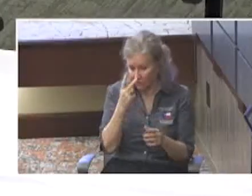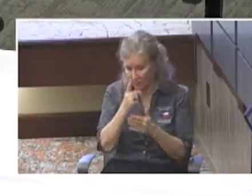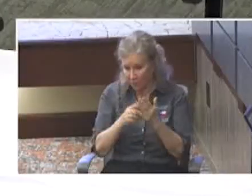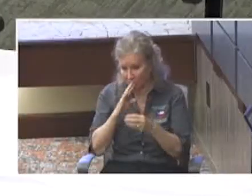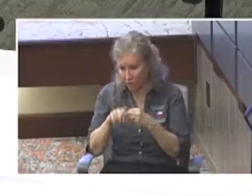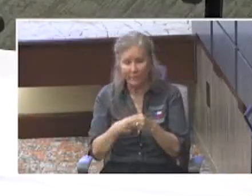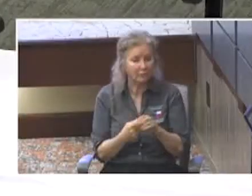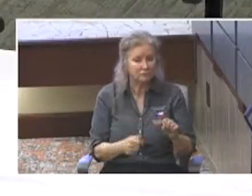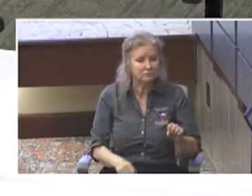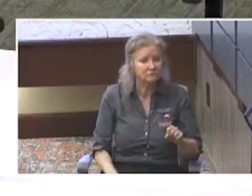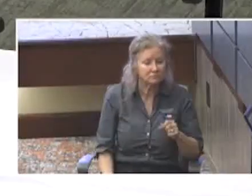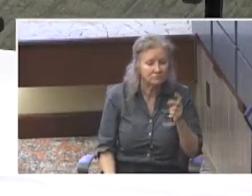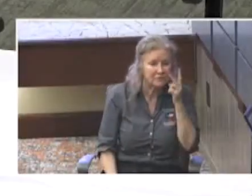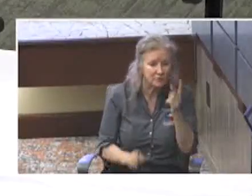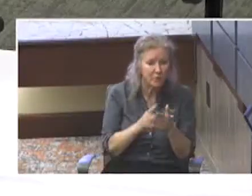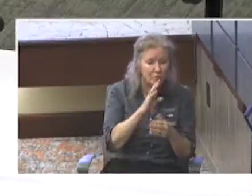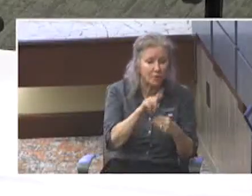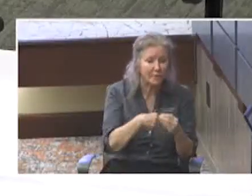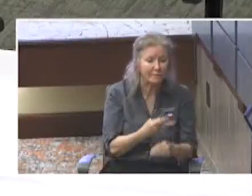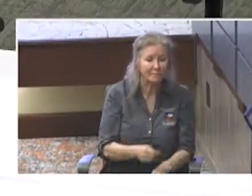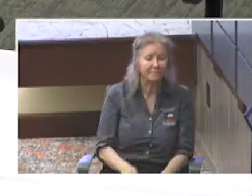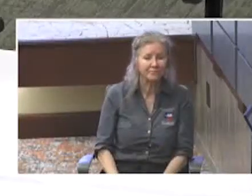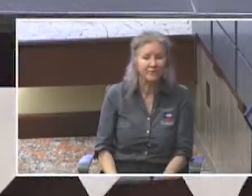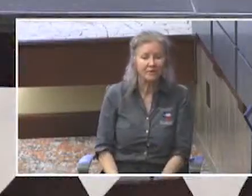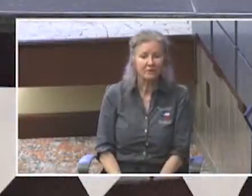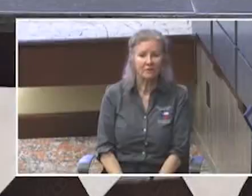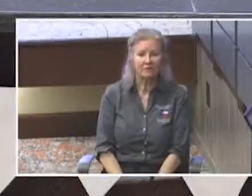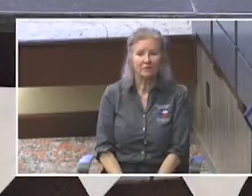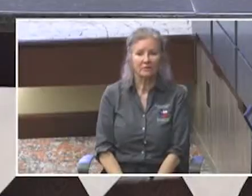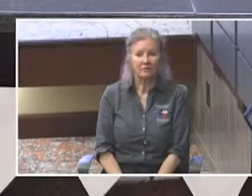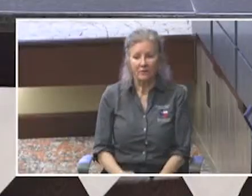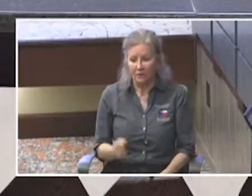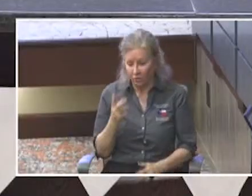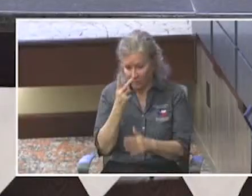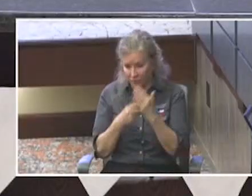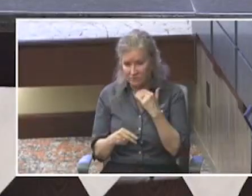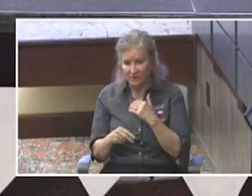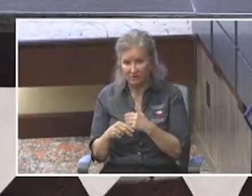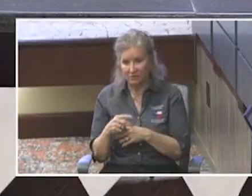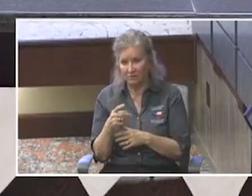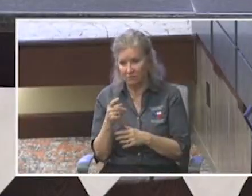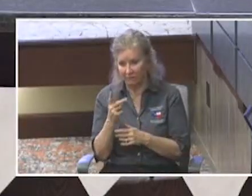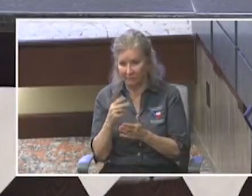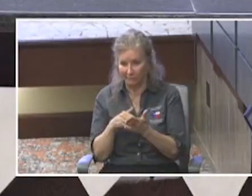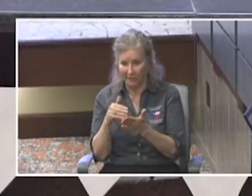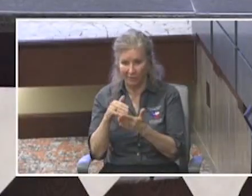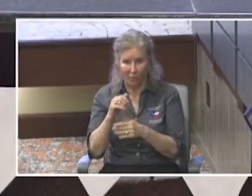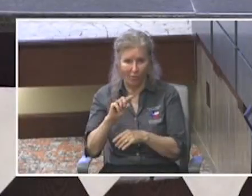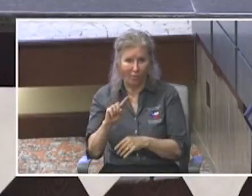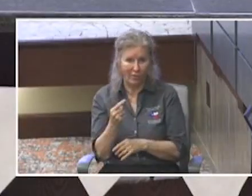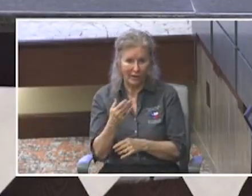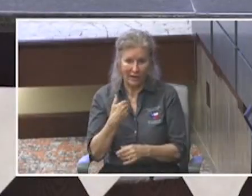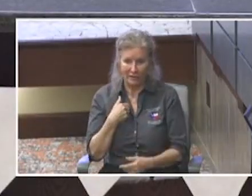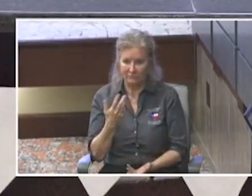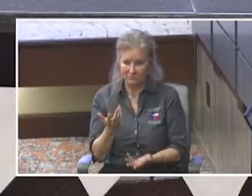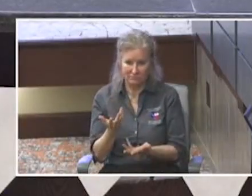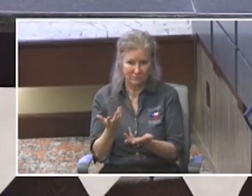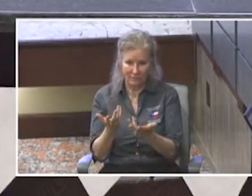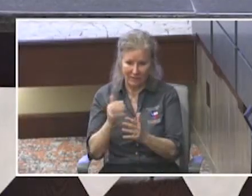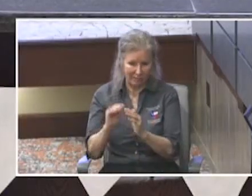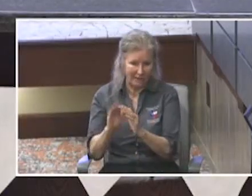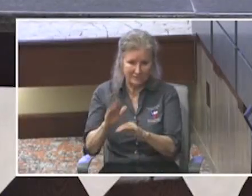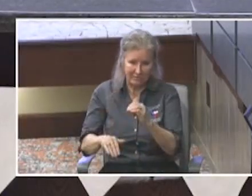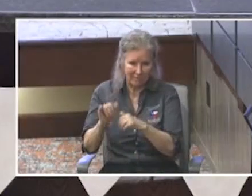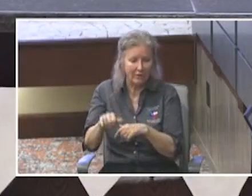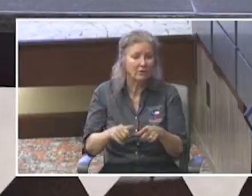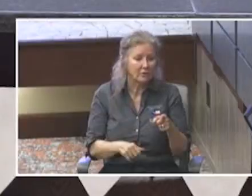absolutely. Yeah, we were projecting 8.5 million of revenue, and we only had 7.7. Yep, absolutely. We were getting a head nod from Cody